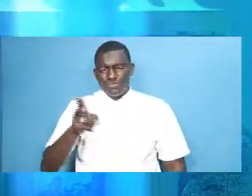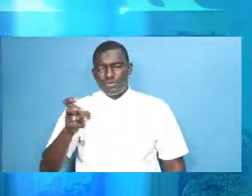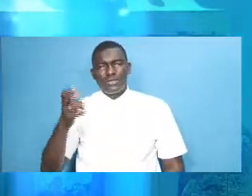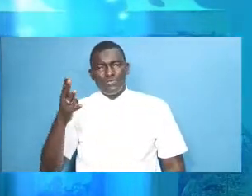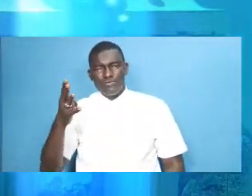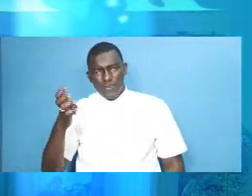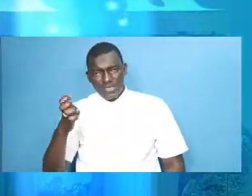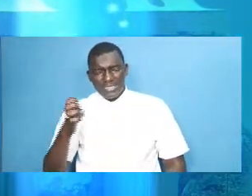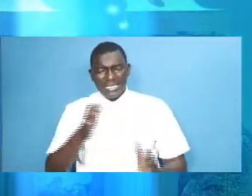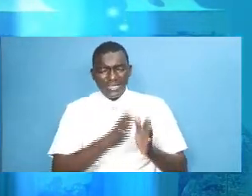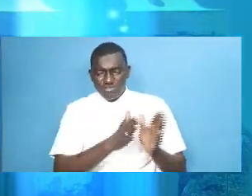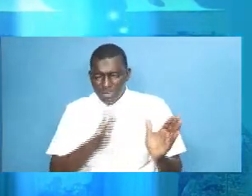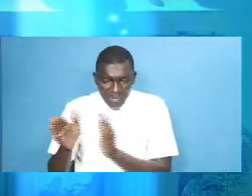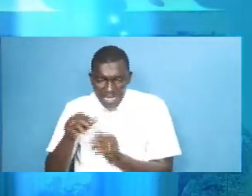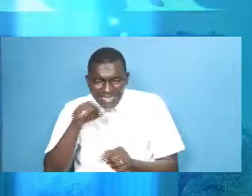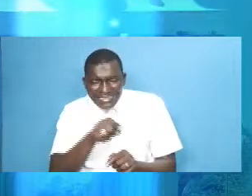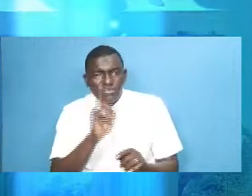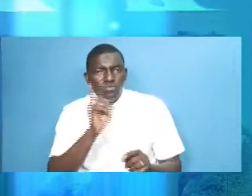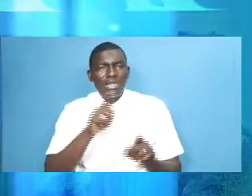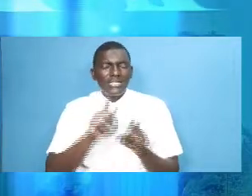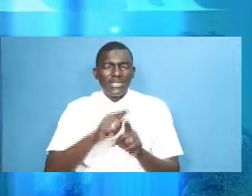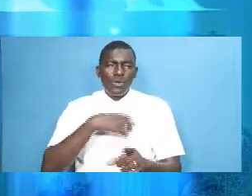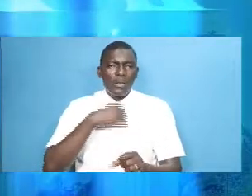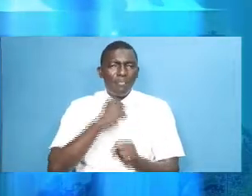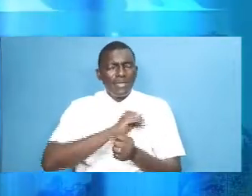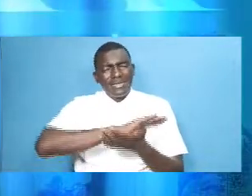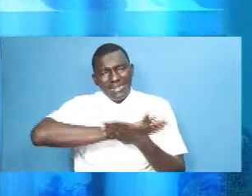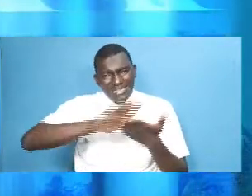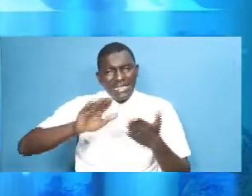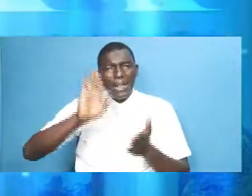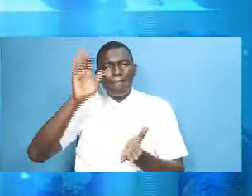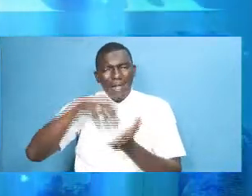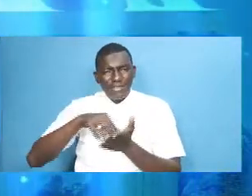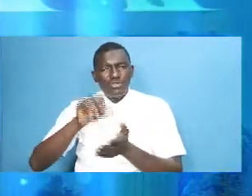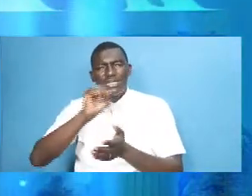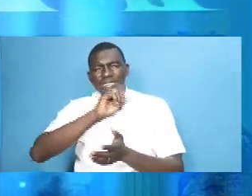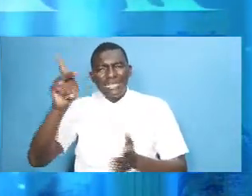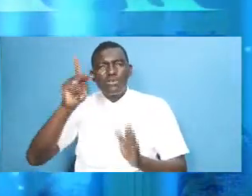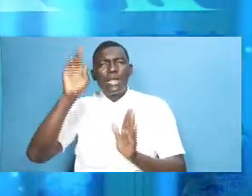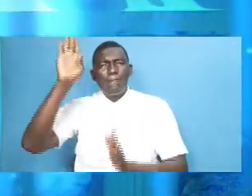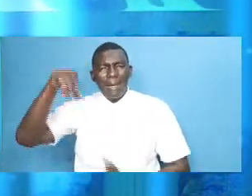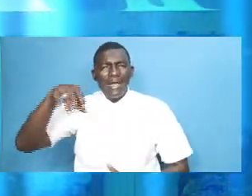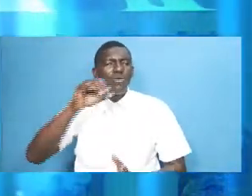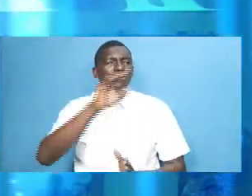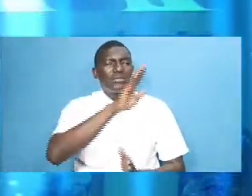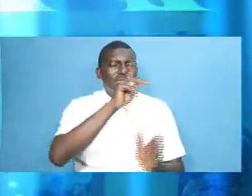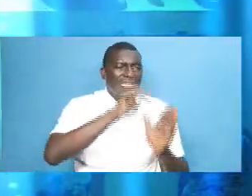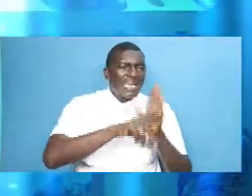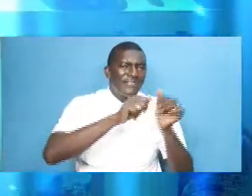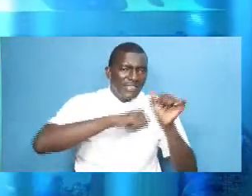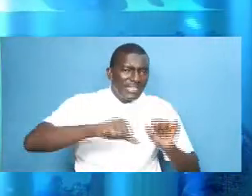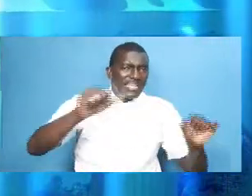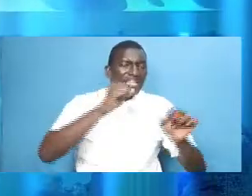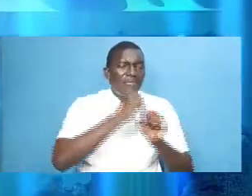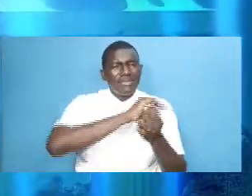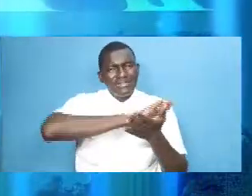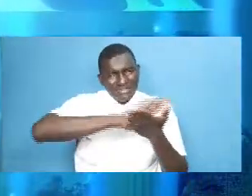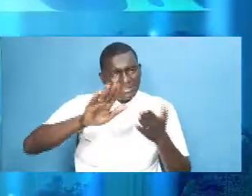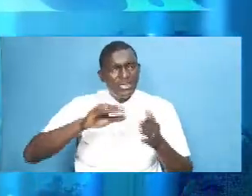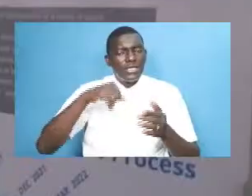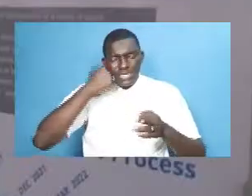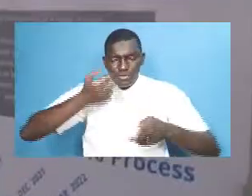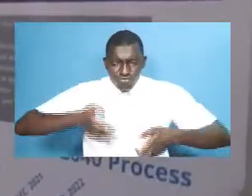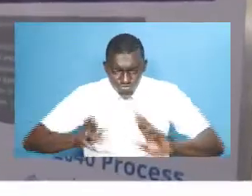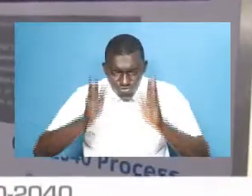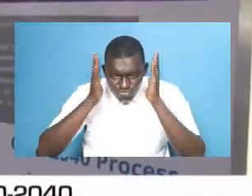primarily focuses on land use, urban development and related areas for central and local governance. Abibatu Sise has the rest of